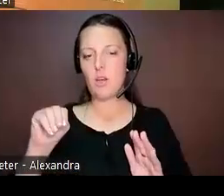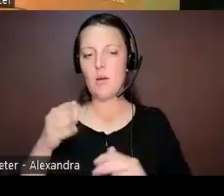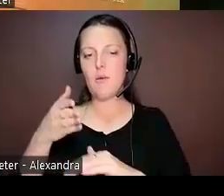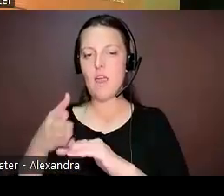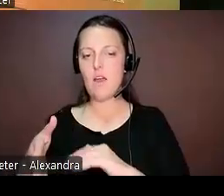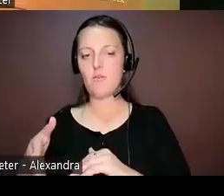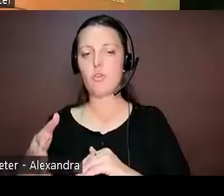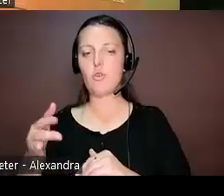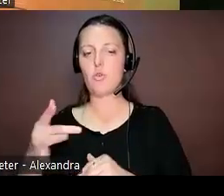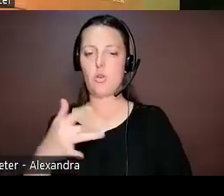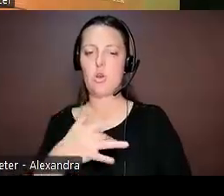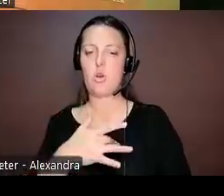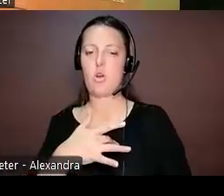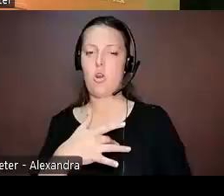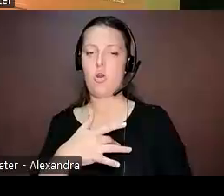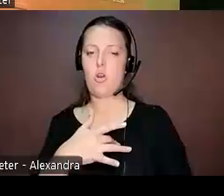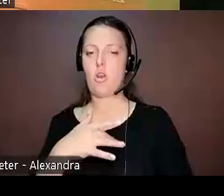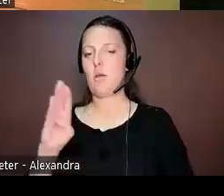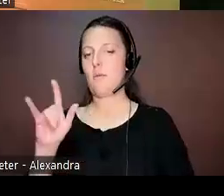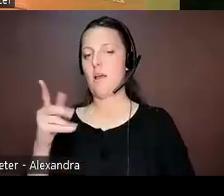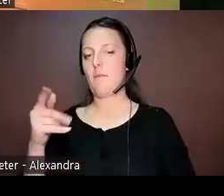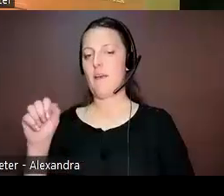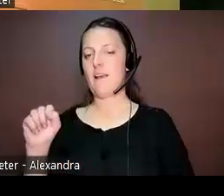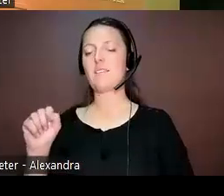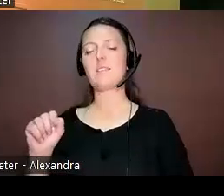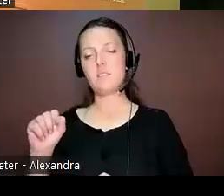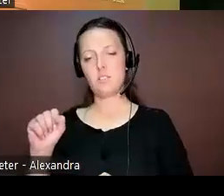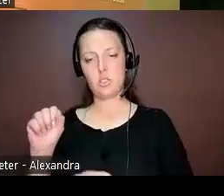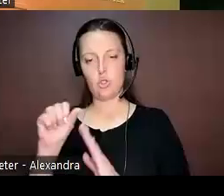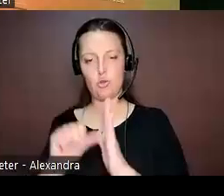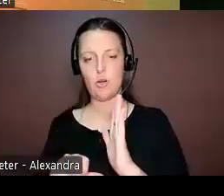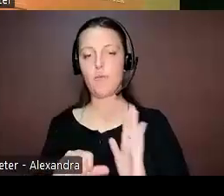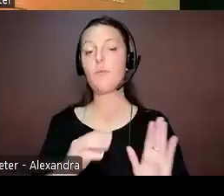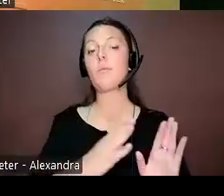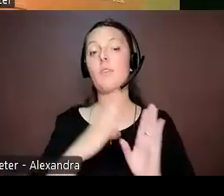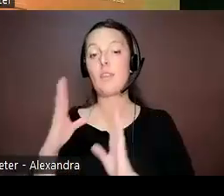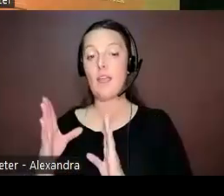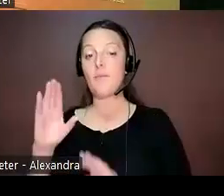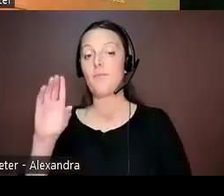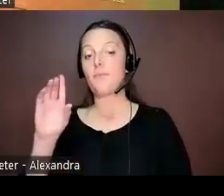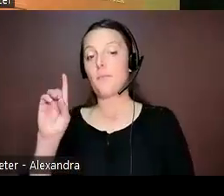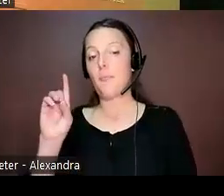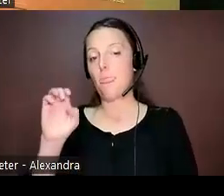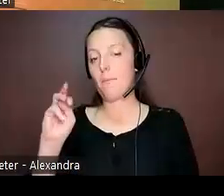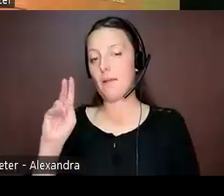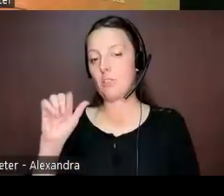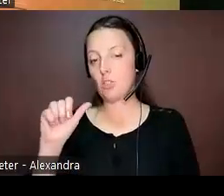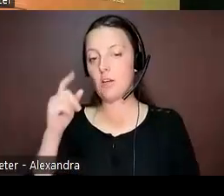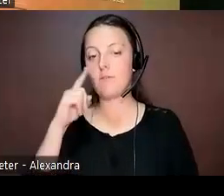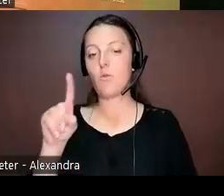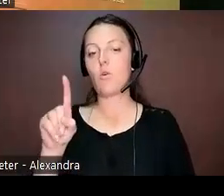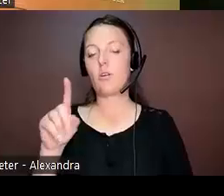at that time, the dementia as the risk factor for the post-operative, post-surgical delirium